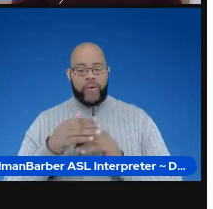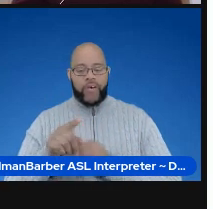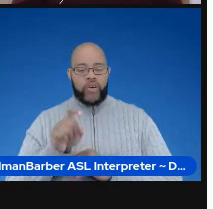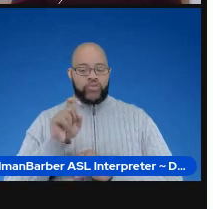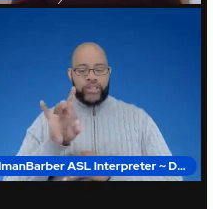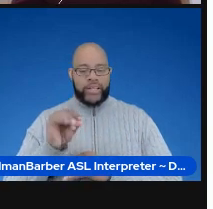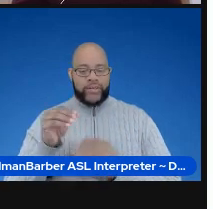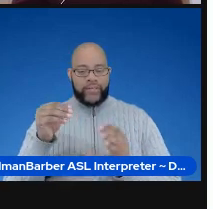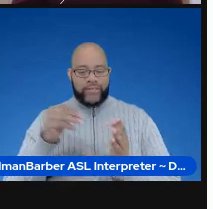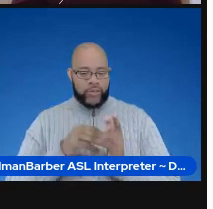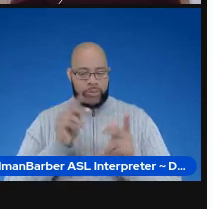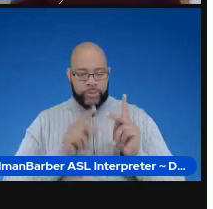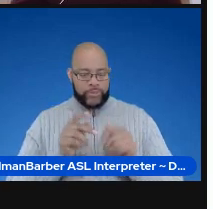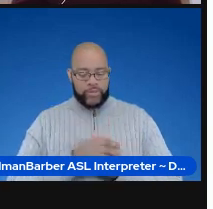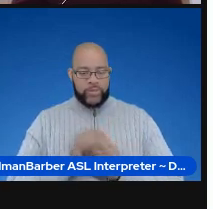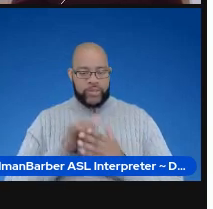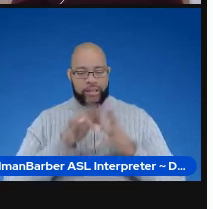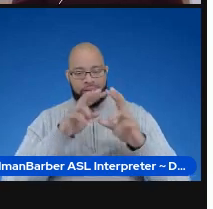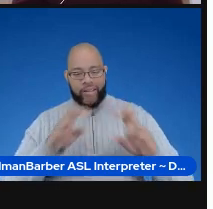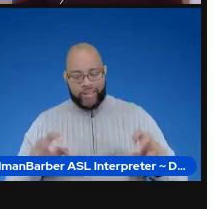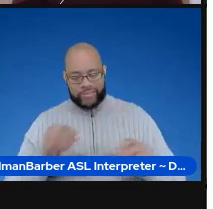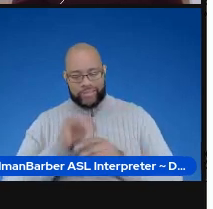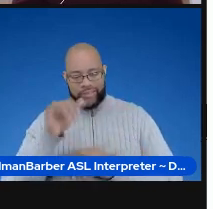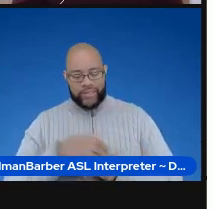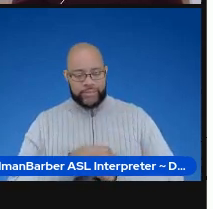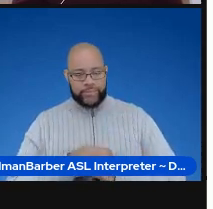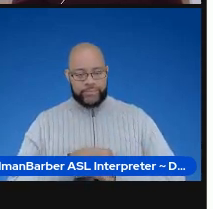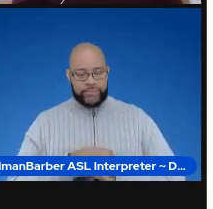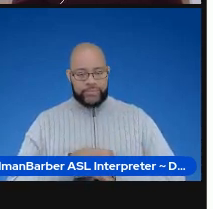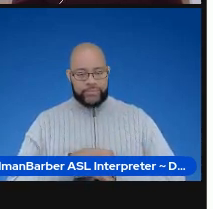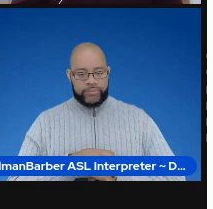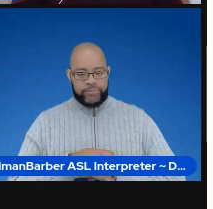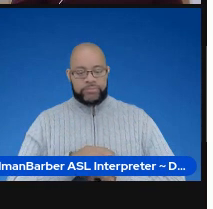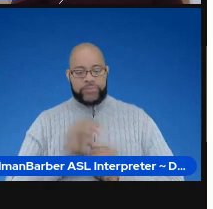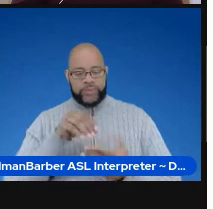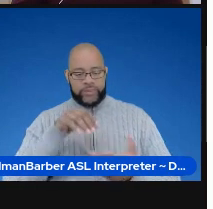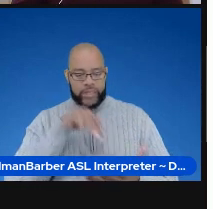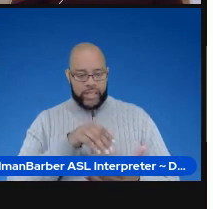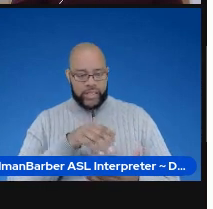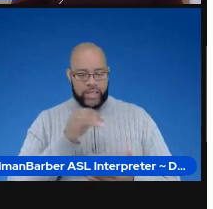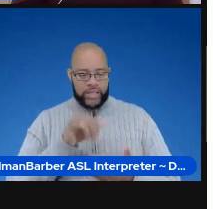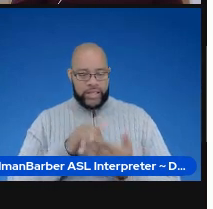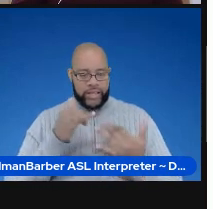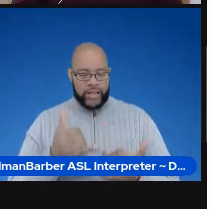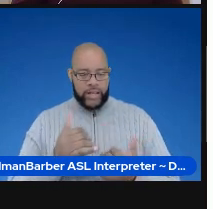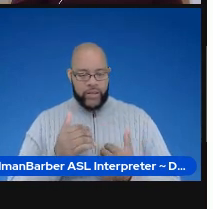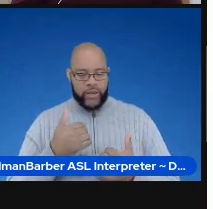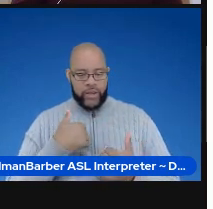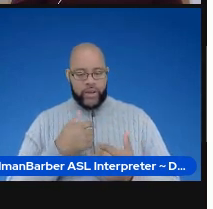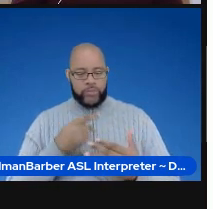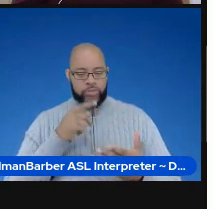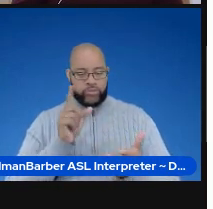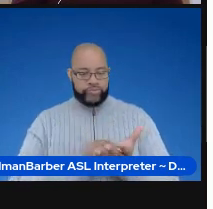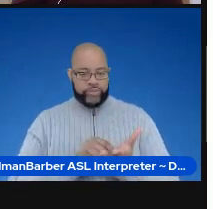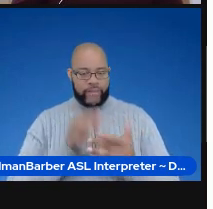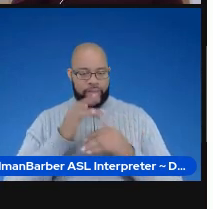180,000 individuals that they analysed in this study. And it's now, there's a preprint available